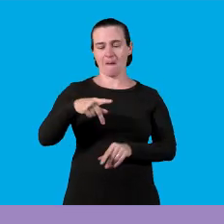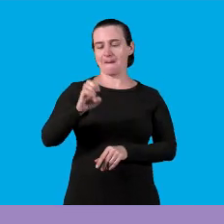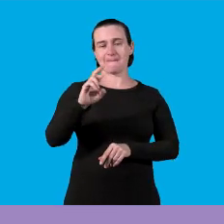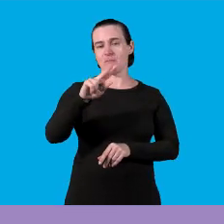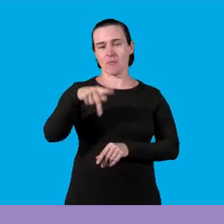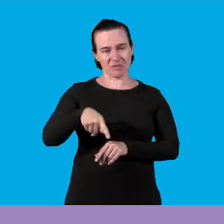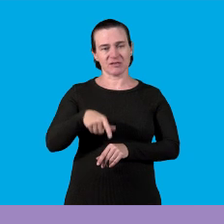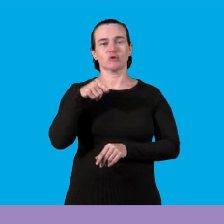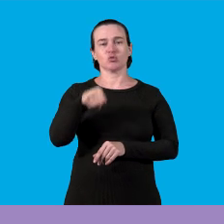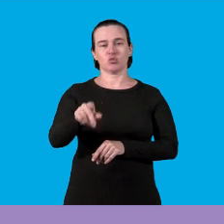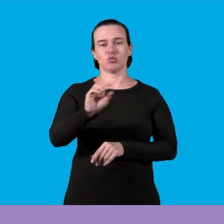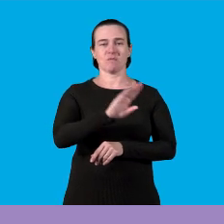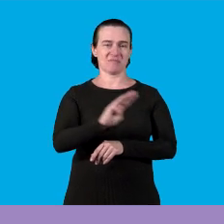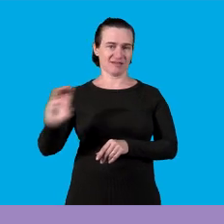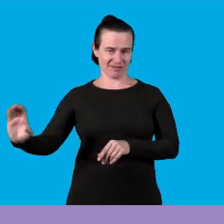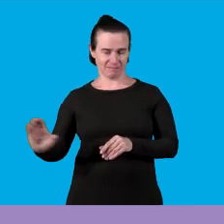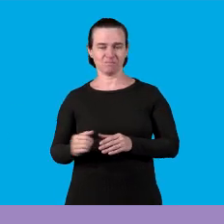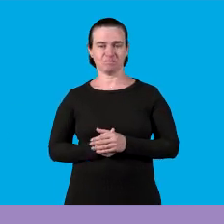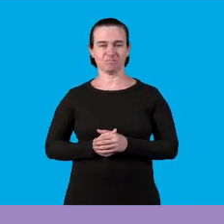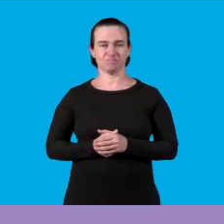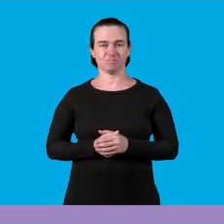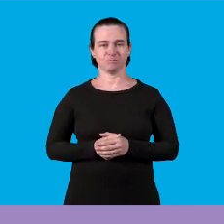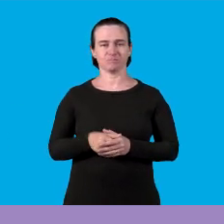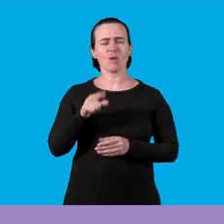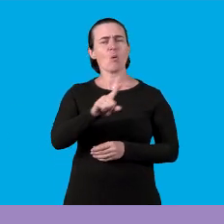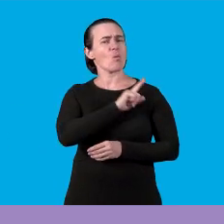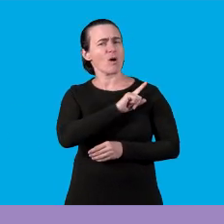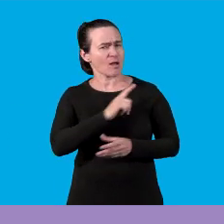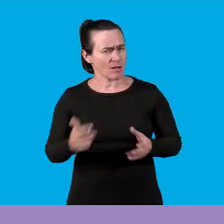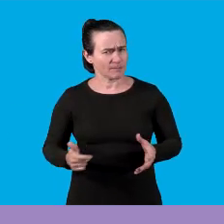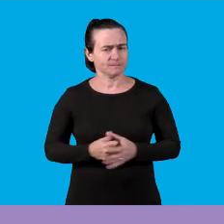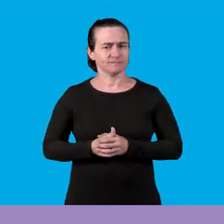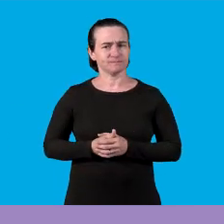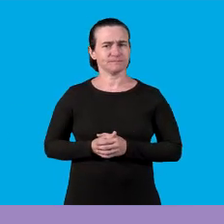perpendicular to BC. And the reason is